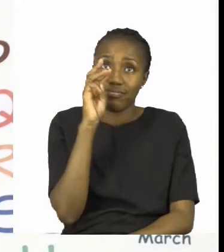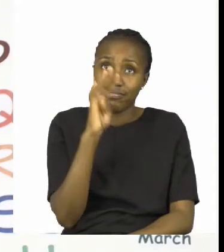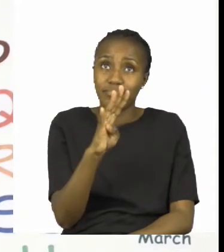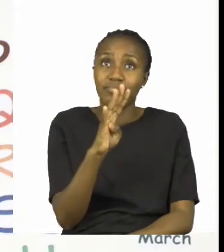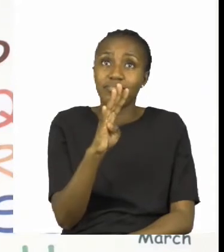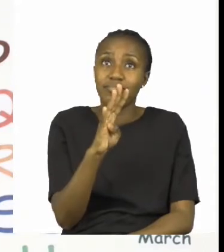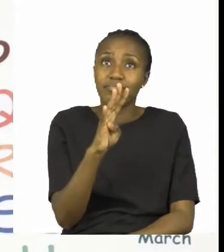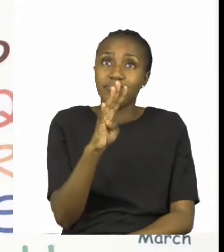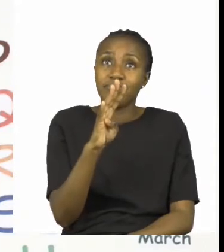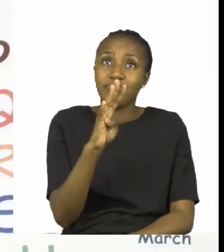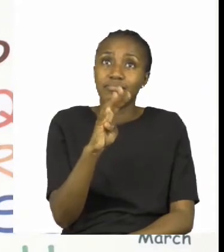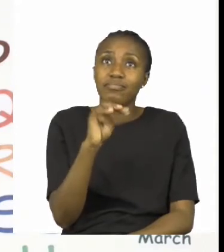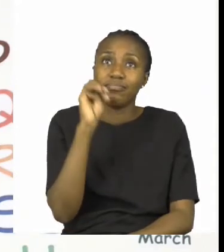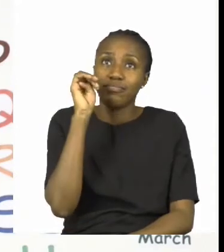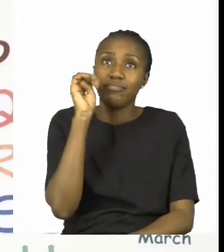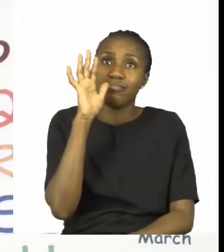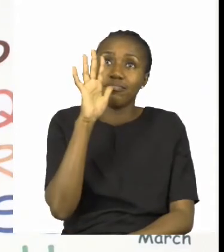3, 4,